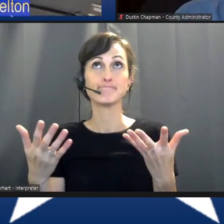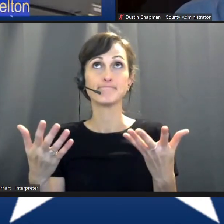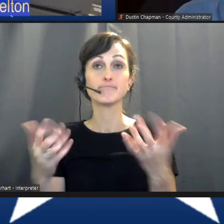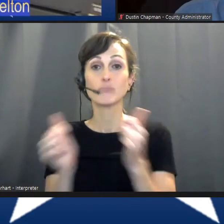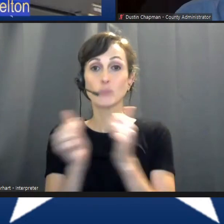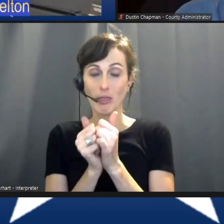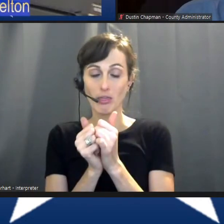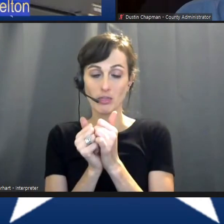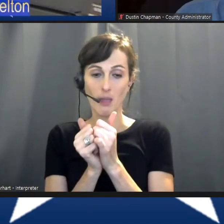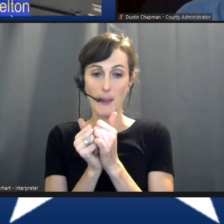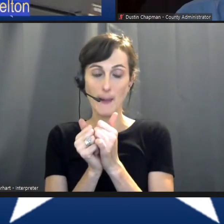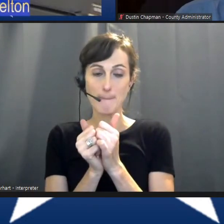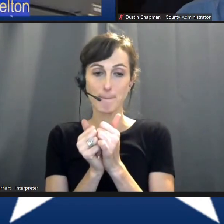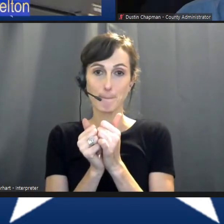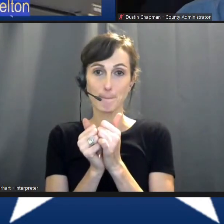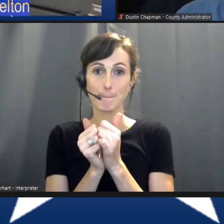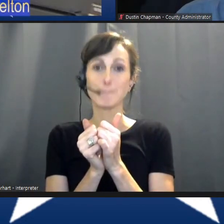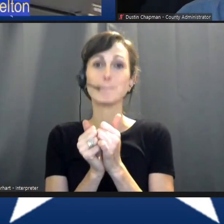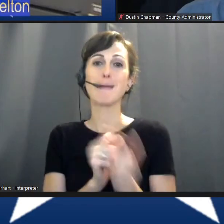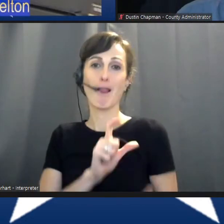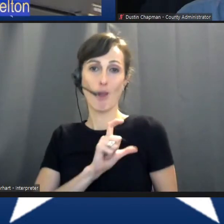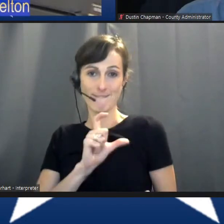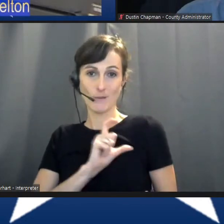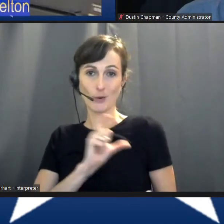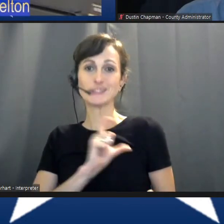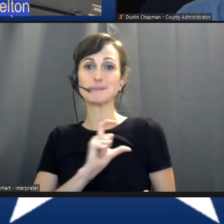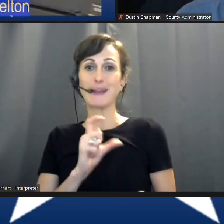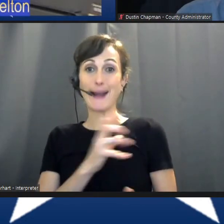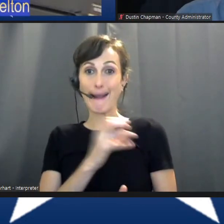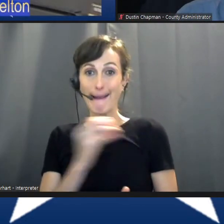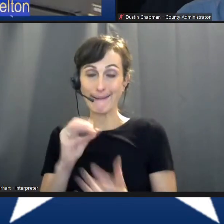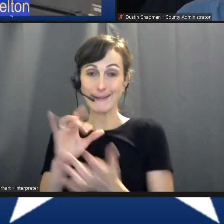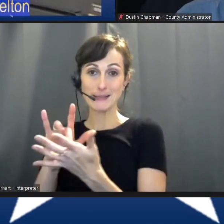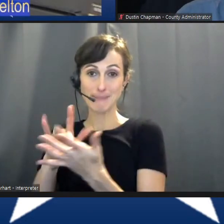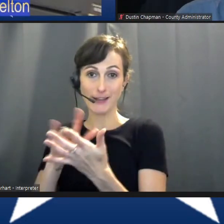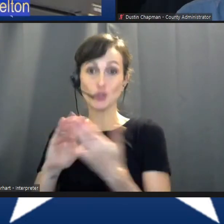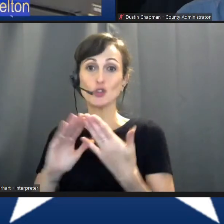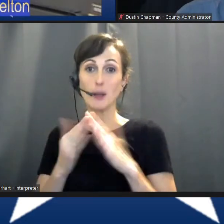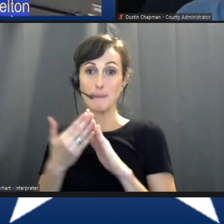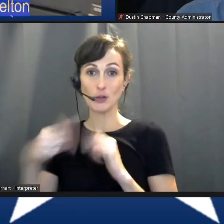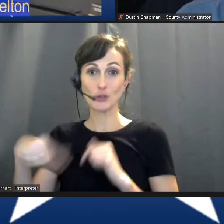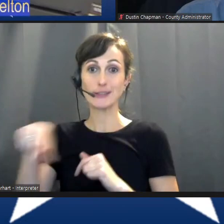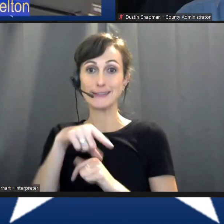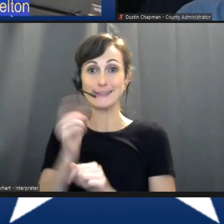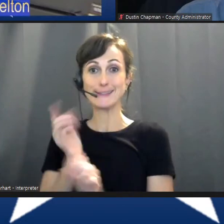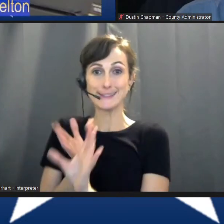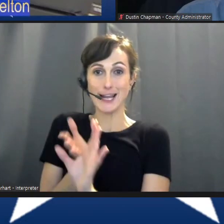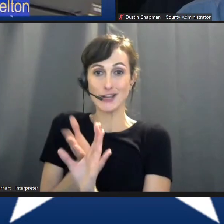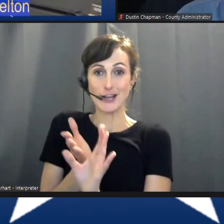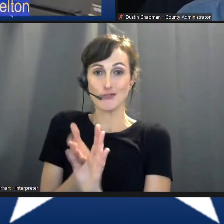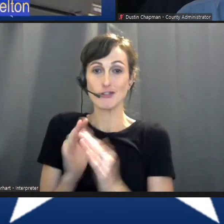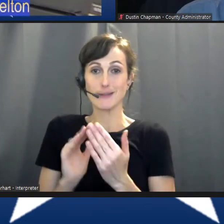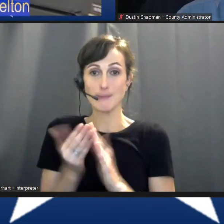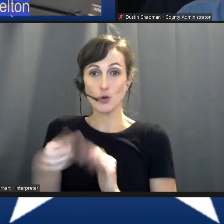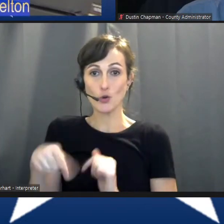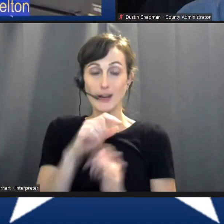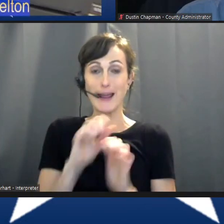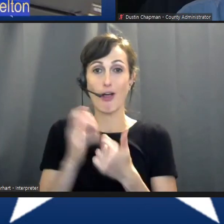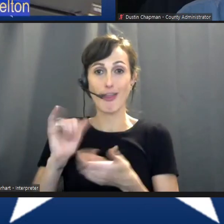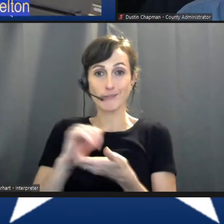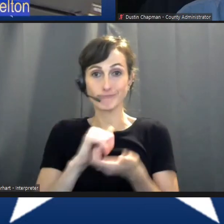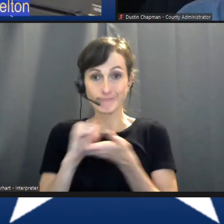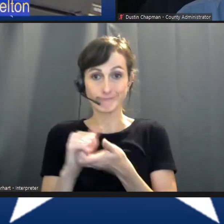with law enforcement and the medical community, the psychiatric community, and how that actually